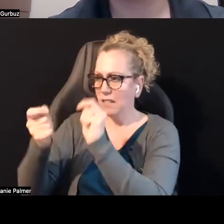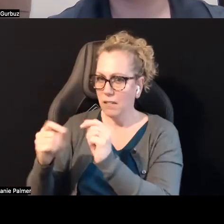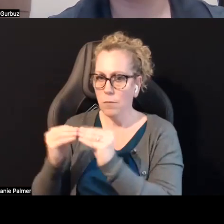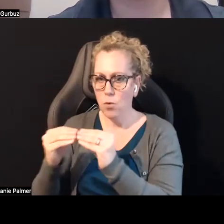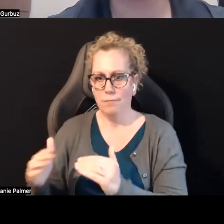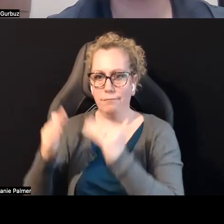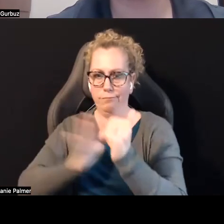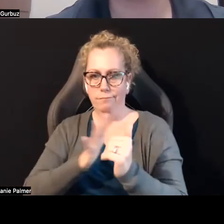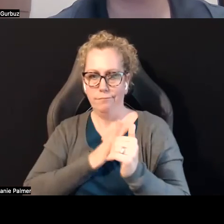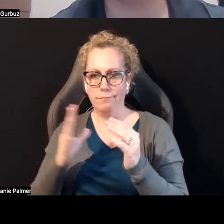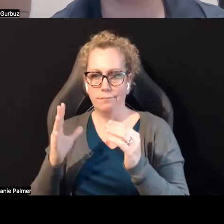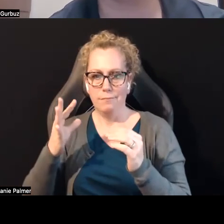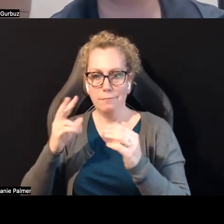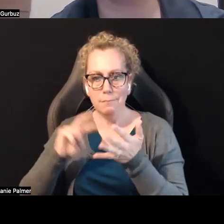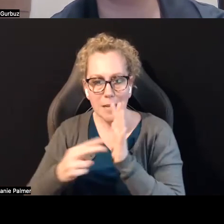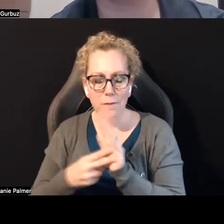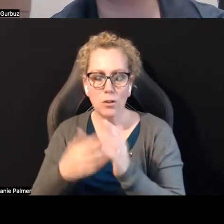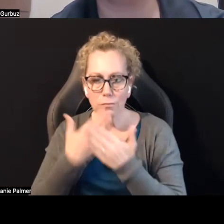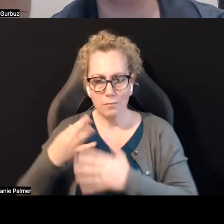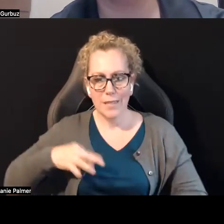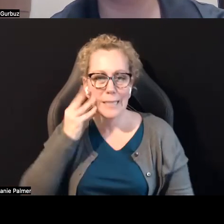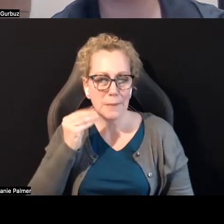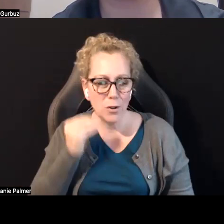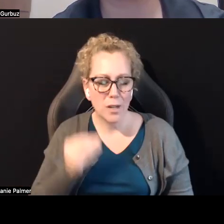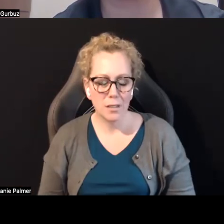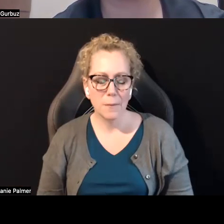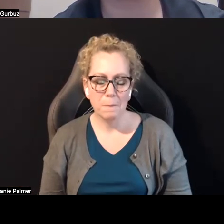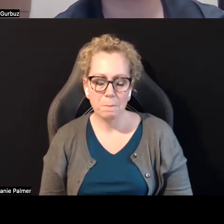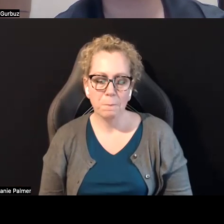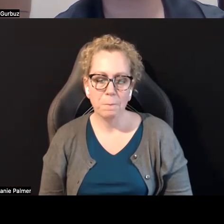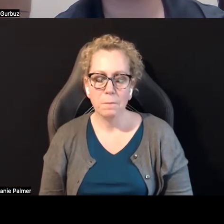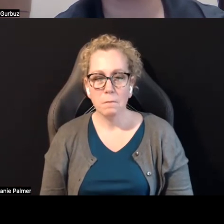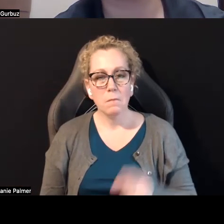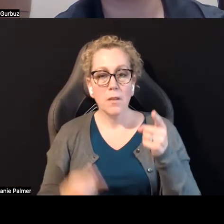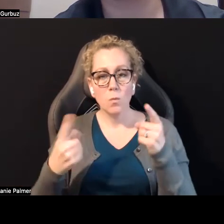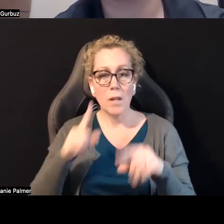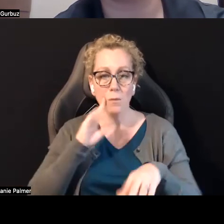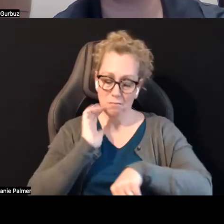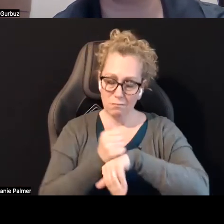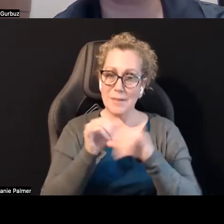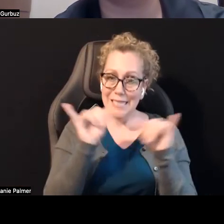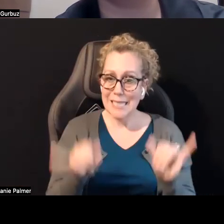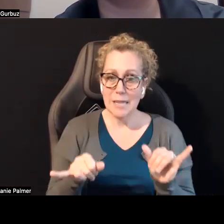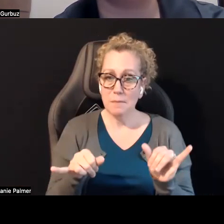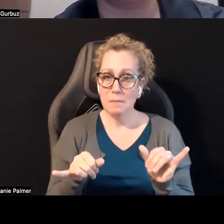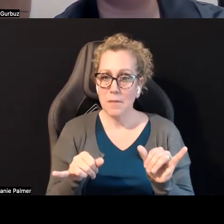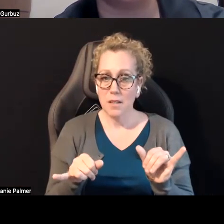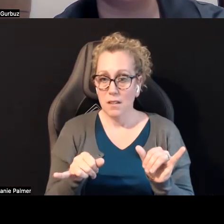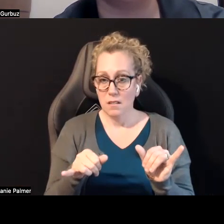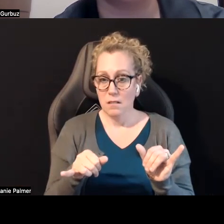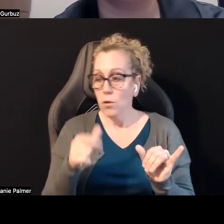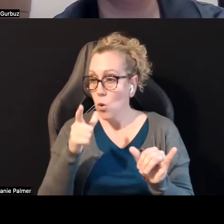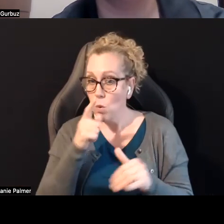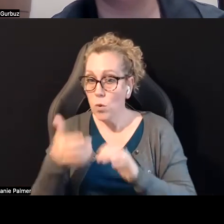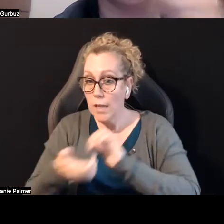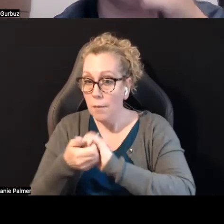experience. I feel like once we have this type of a system, it's something that we could just, for example, provide our collaborators at Gallaudet